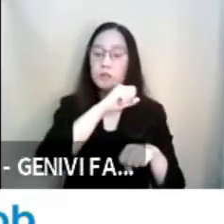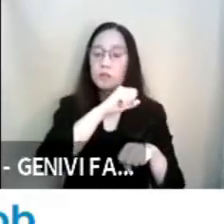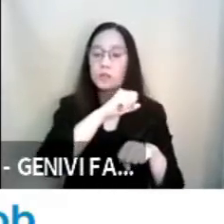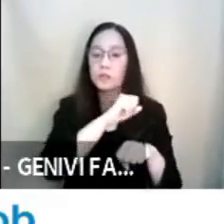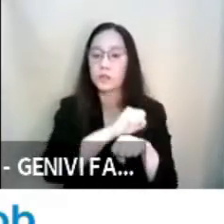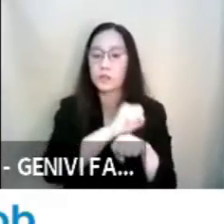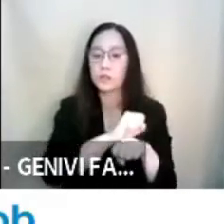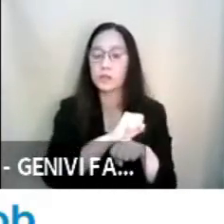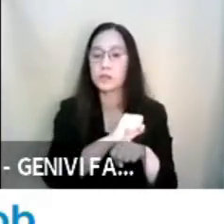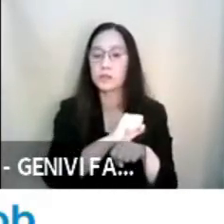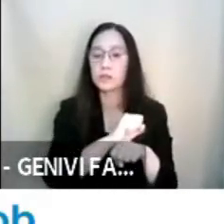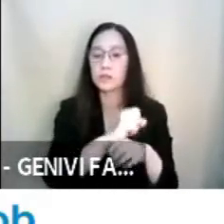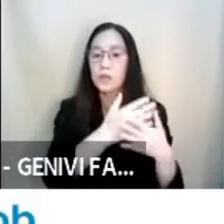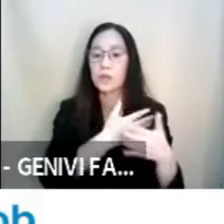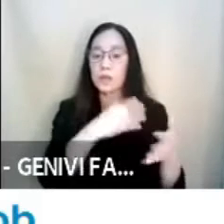ng